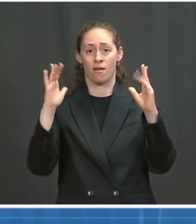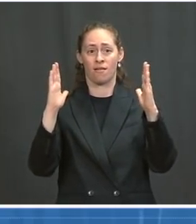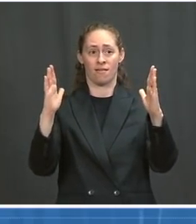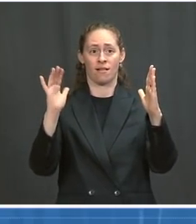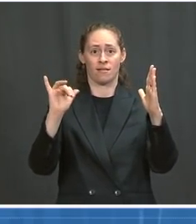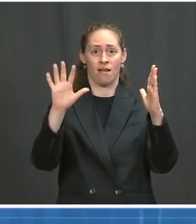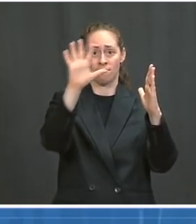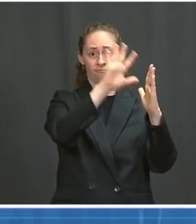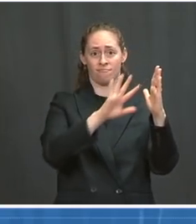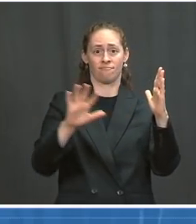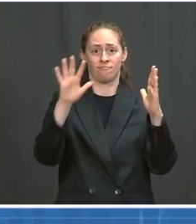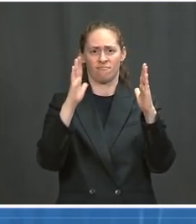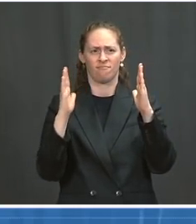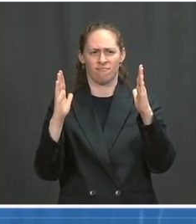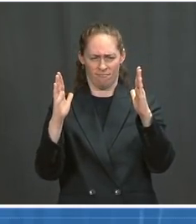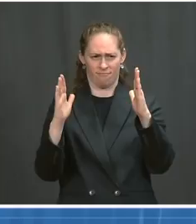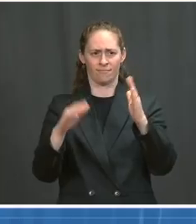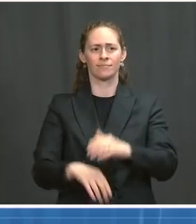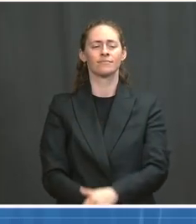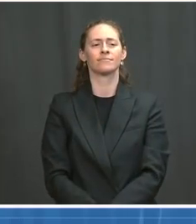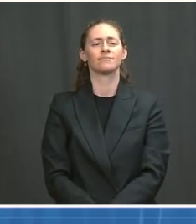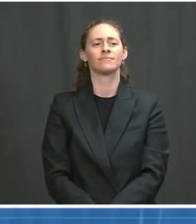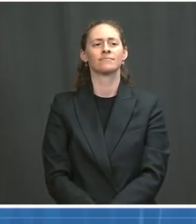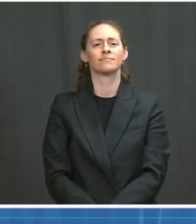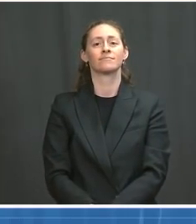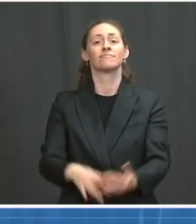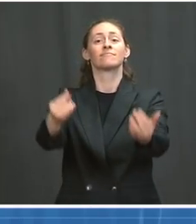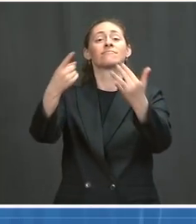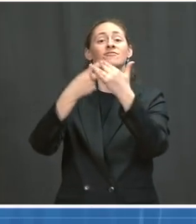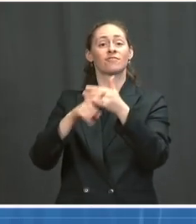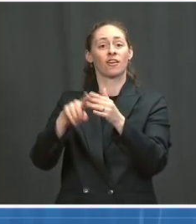December the 20th with the red arrow, but they were